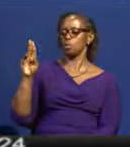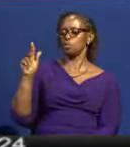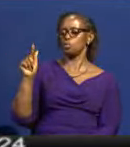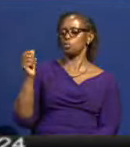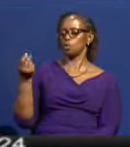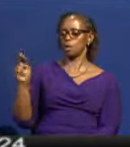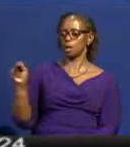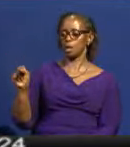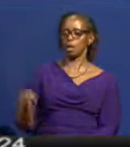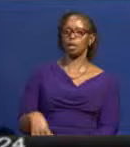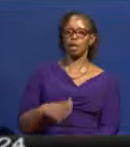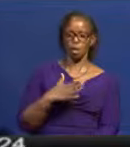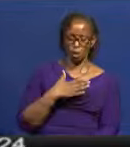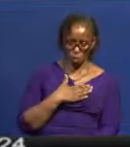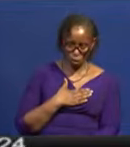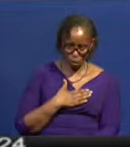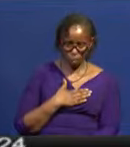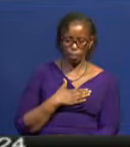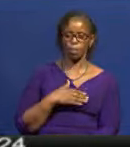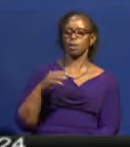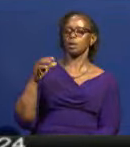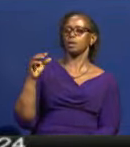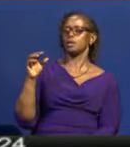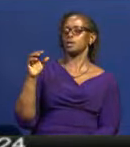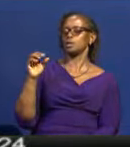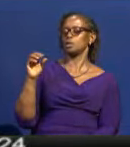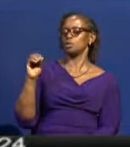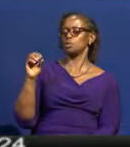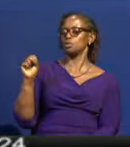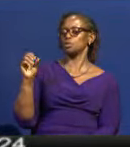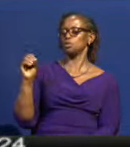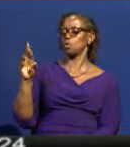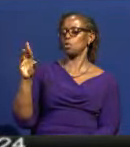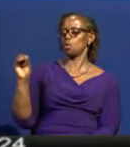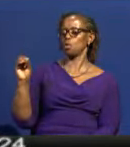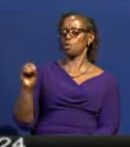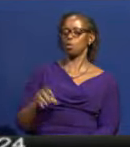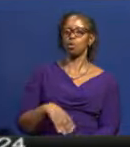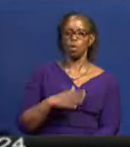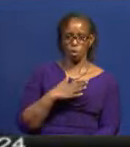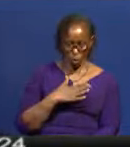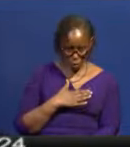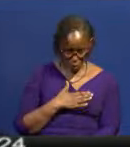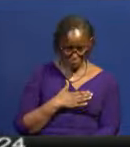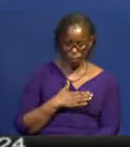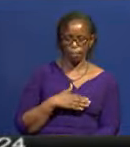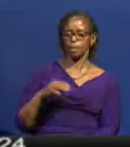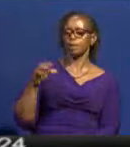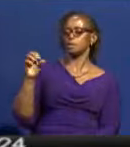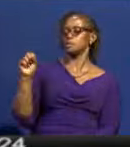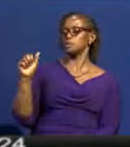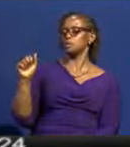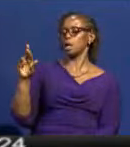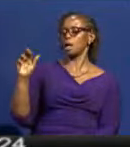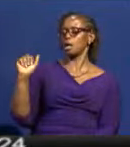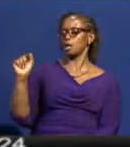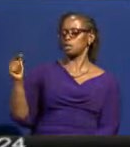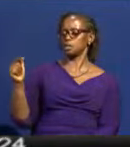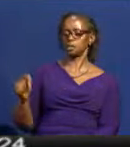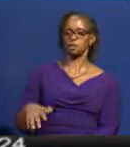Lysamis, Honorable Chief Whip Silvano Sosoro, Honorable Abdisarat K.